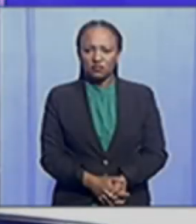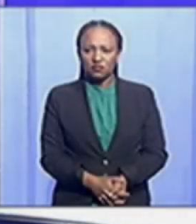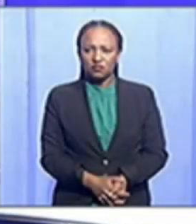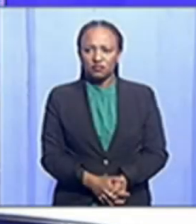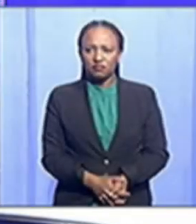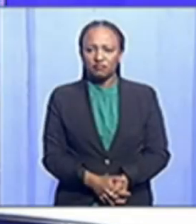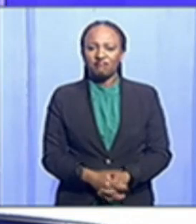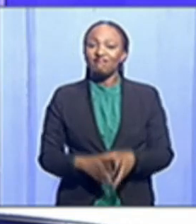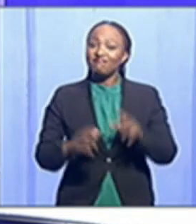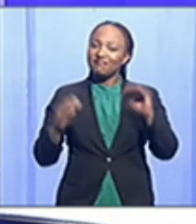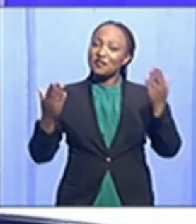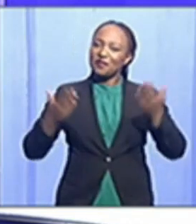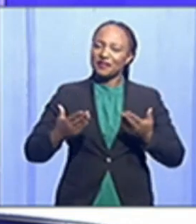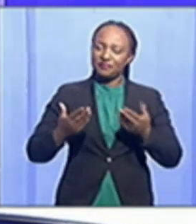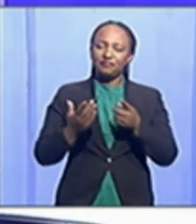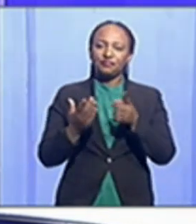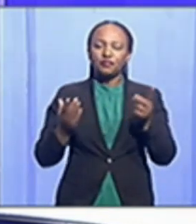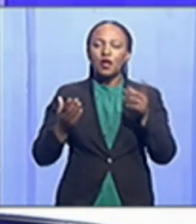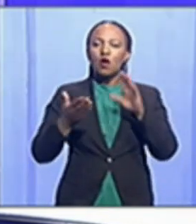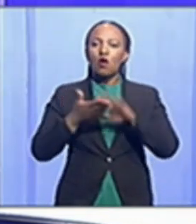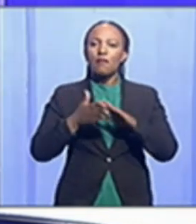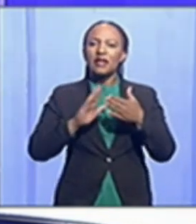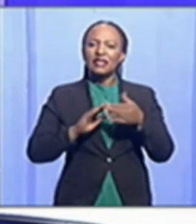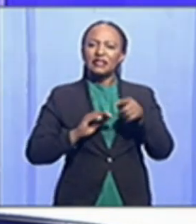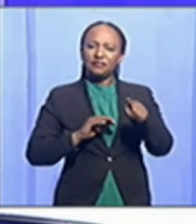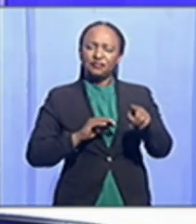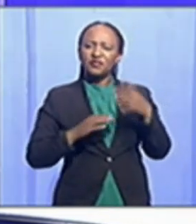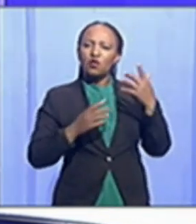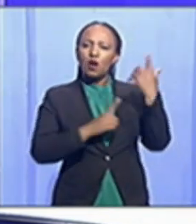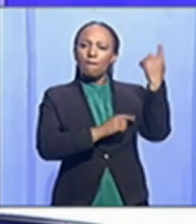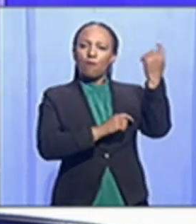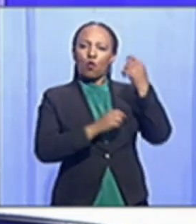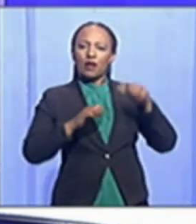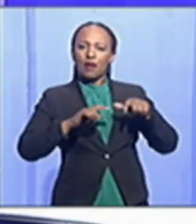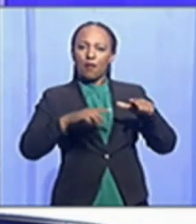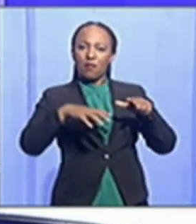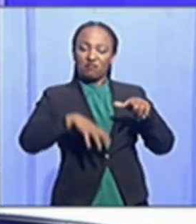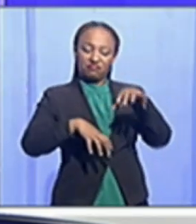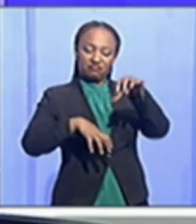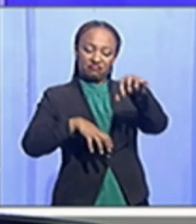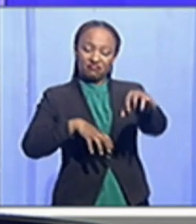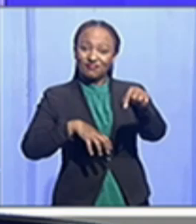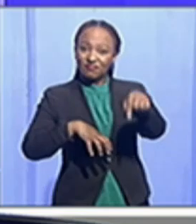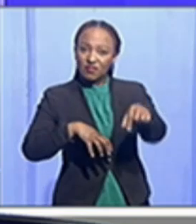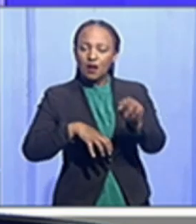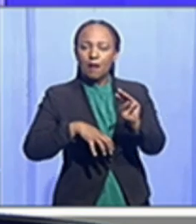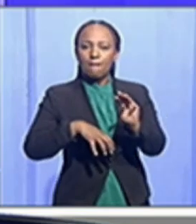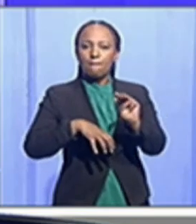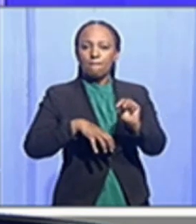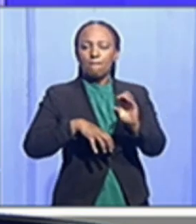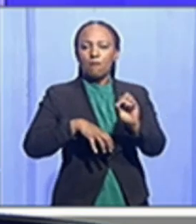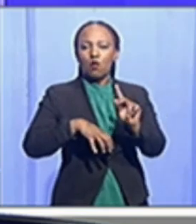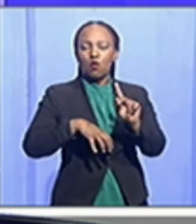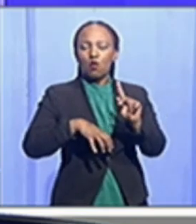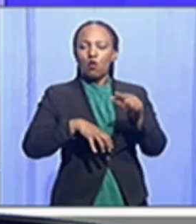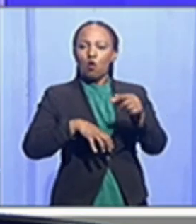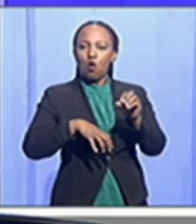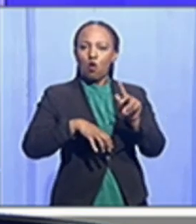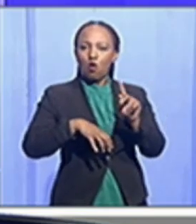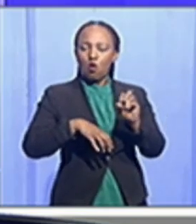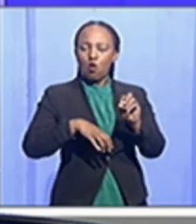Re sa le amogela badudi ba motsana wa ga Mogokong ka ntlanyana ga Polokwane ka provinceng ya Limpopo ba sa garotšwe matsalo ke tiragalo ya go